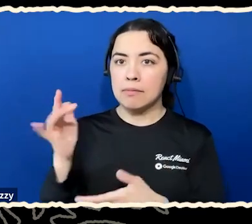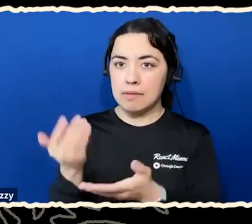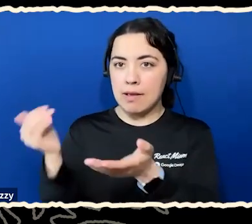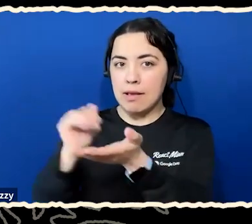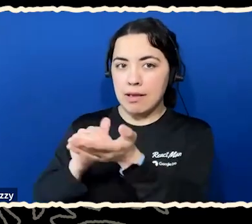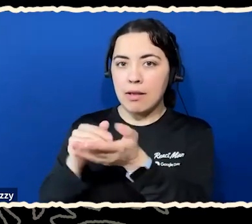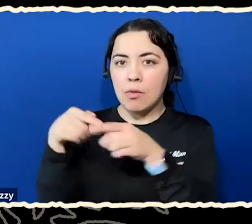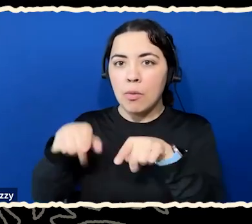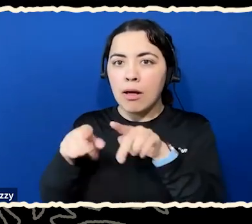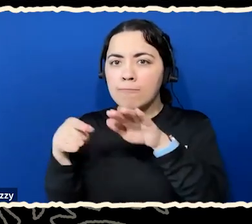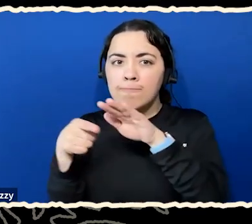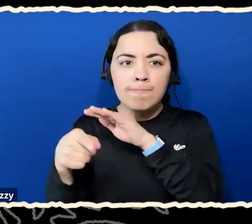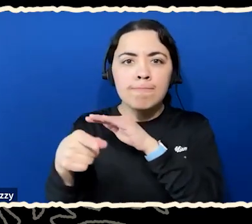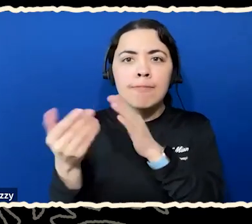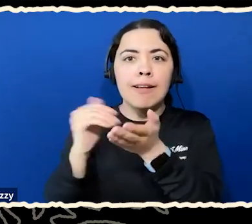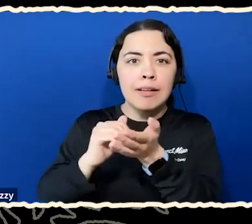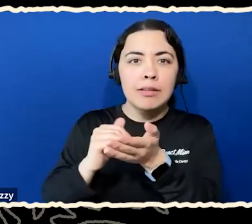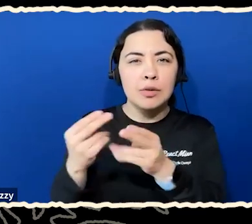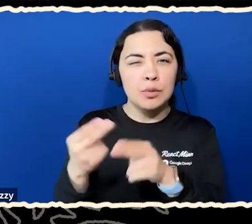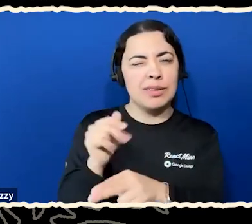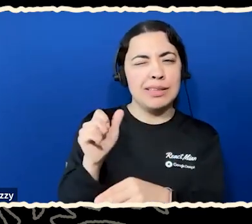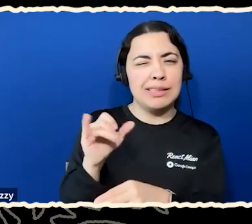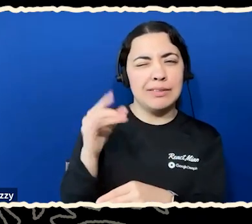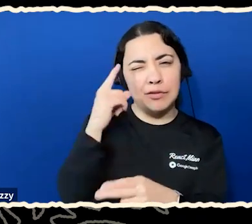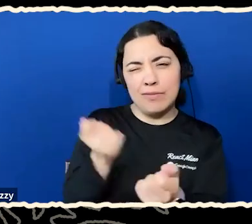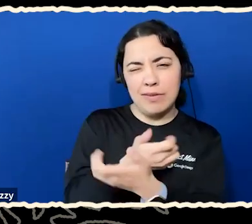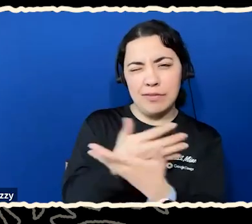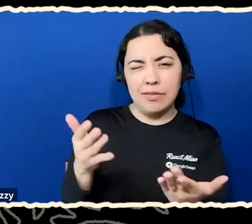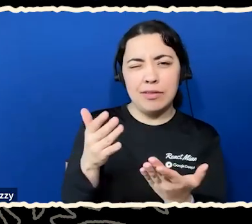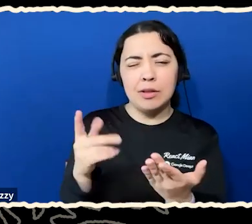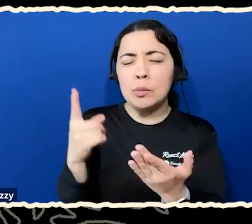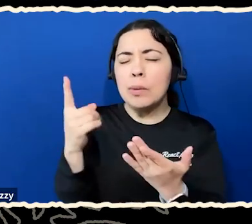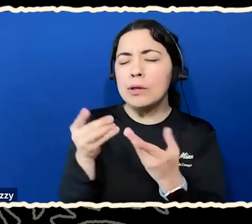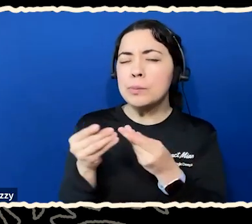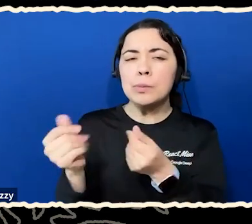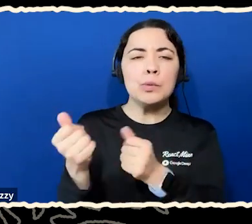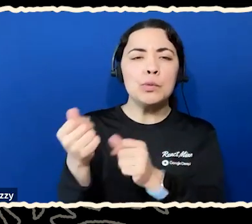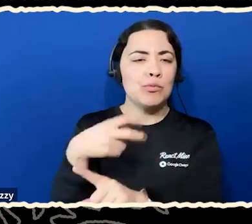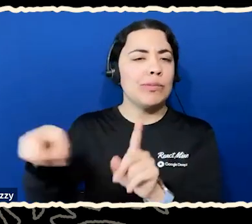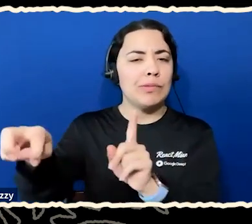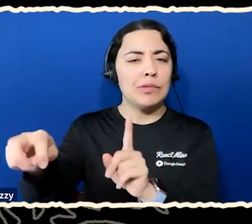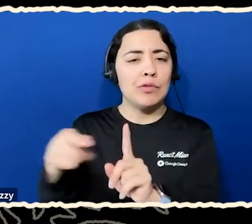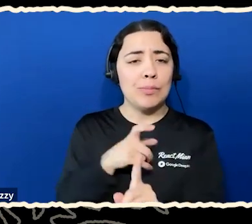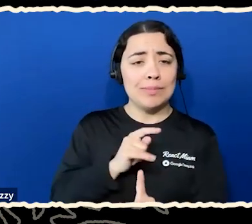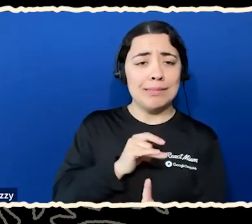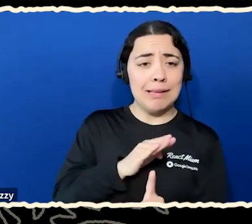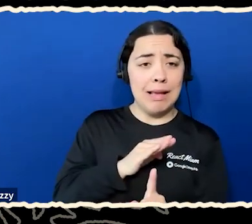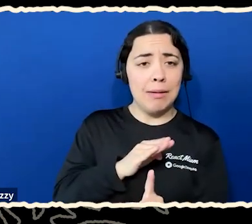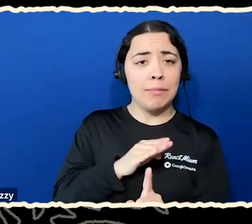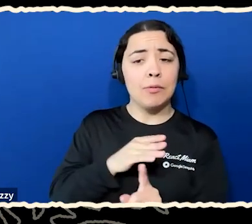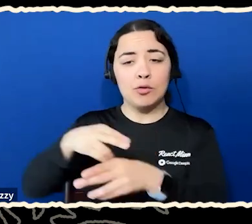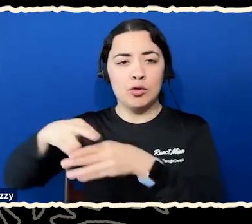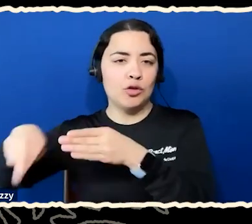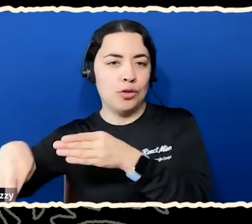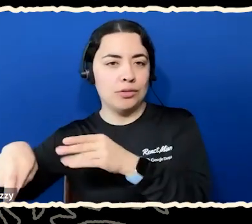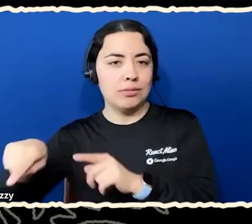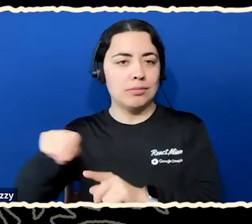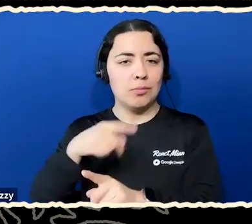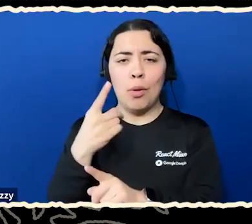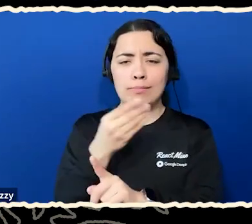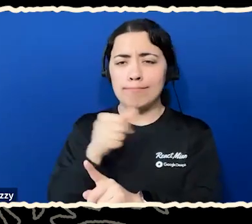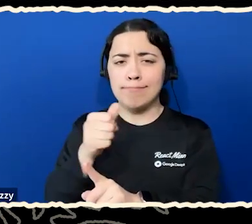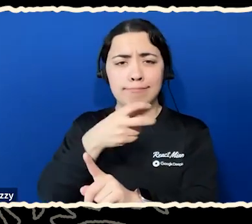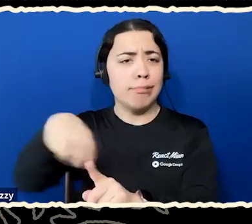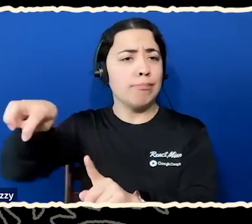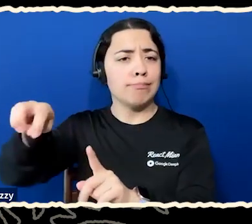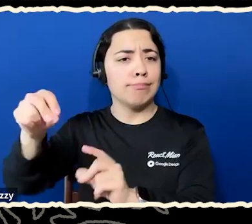around, since we're using Async React for everything, it's just one smooth transition from the tabs to the result of these mutations with no weird